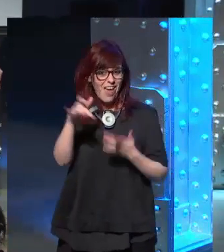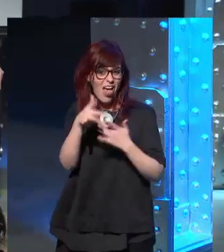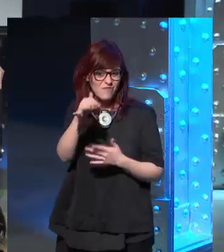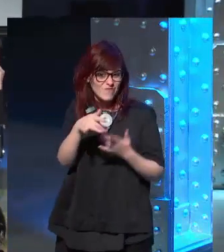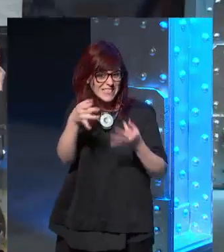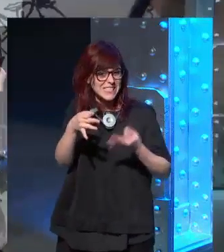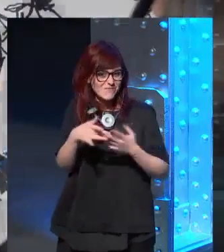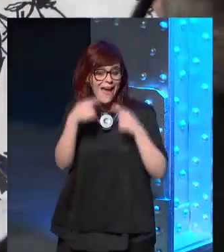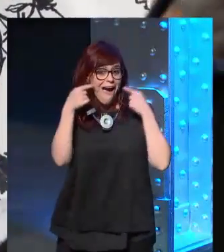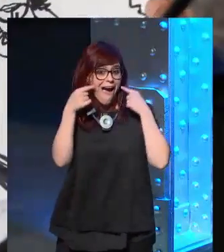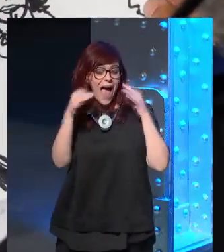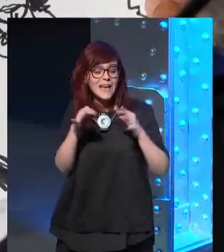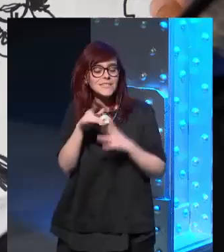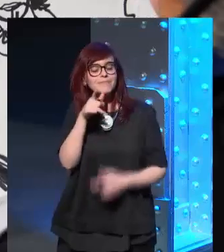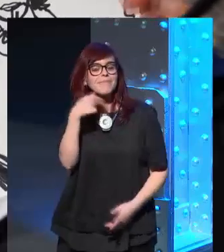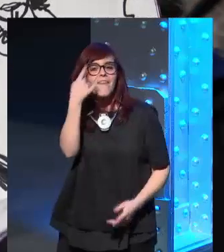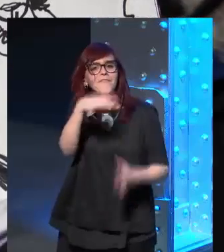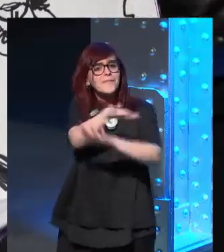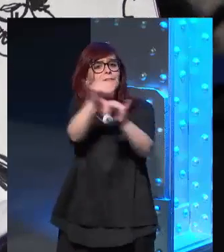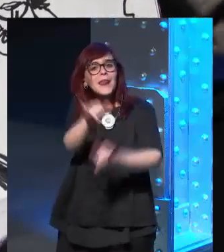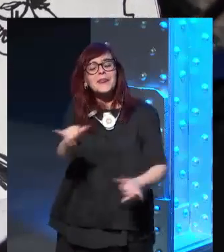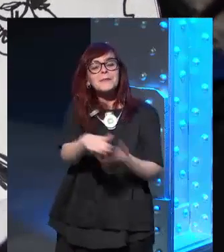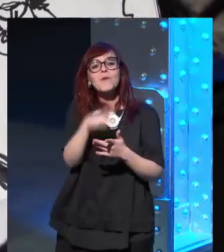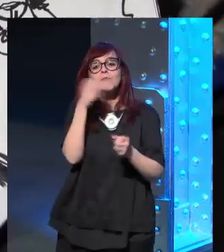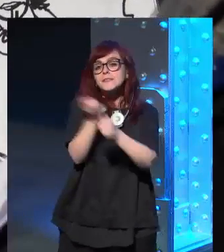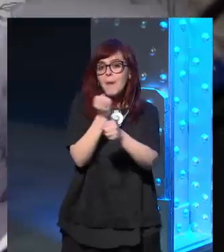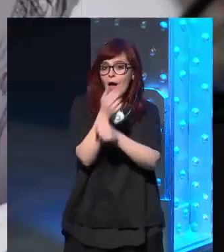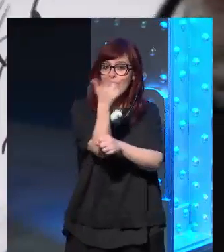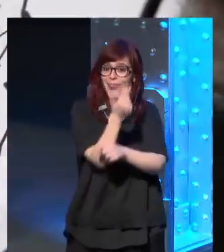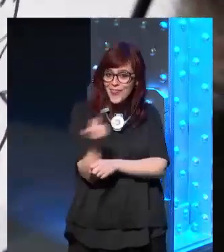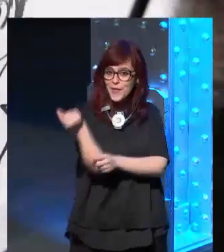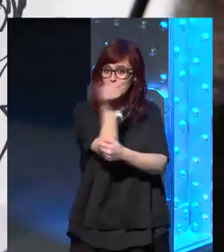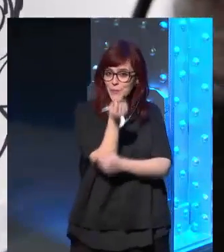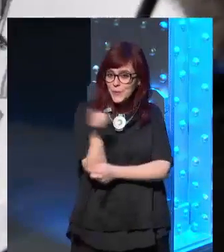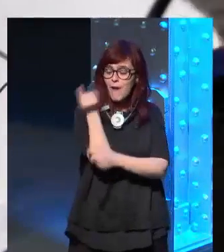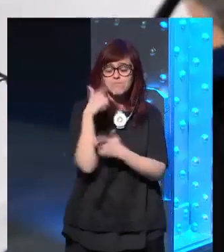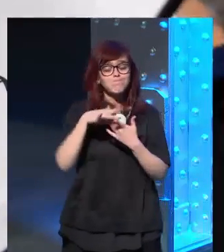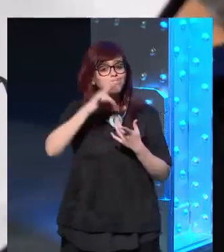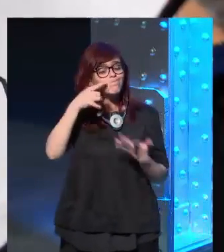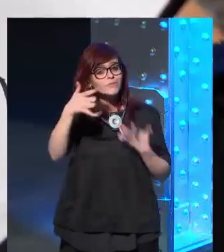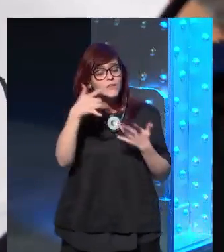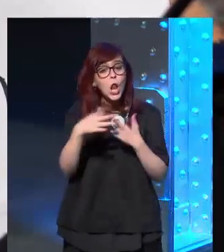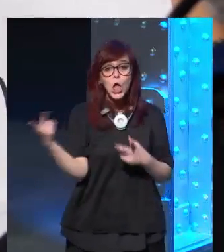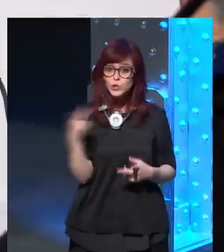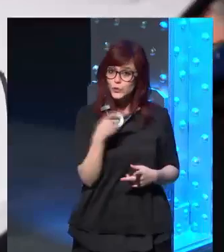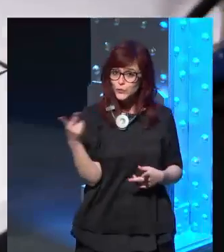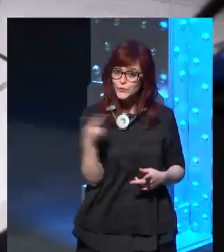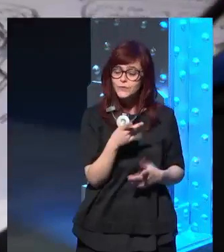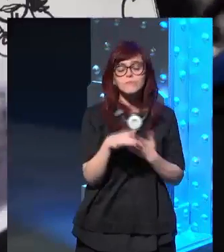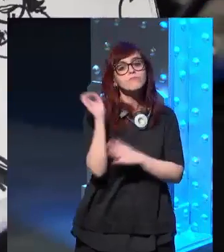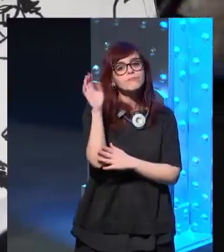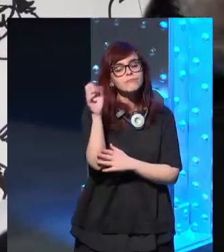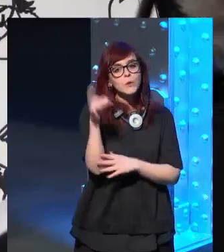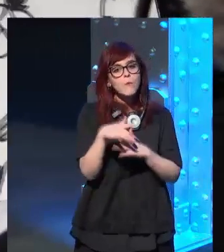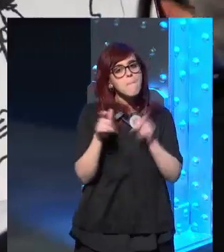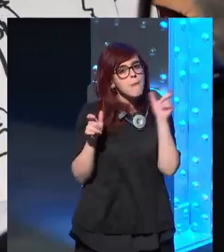what we need to have today, all these big smiles. I see that Enrique is very happy also while he does his work.